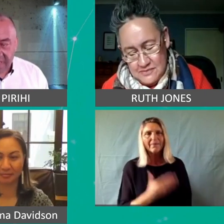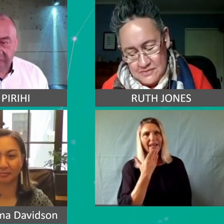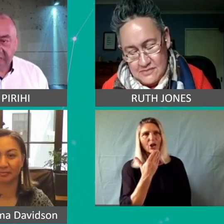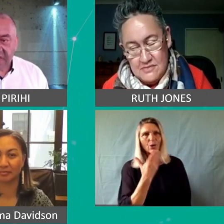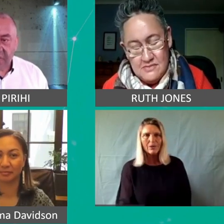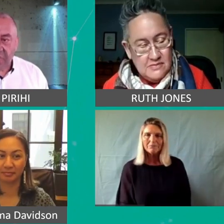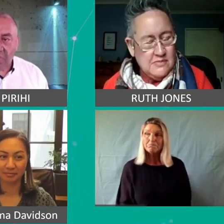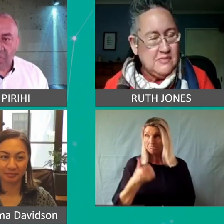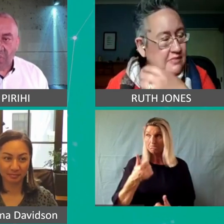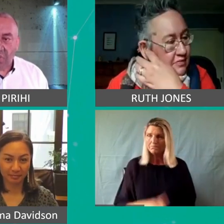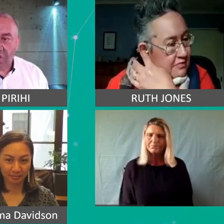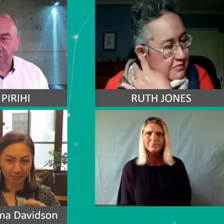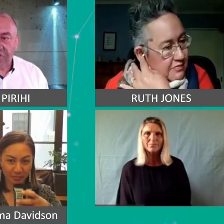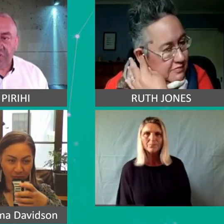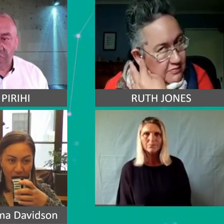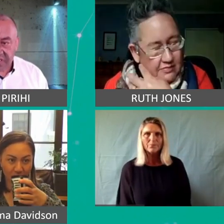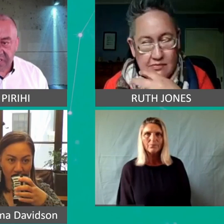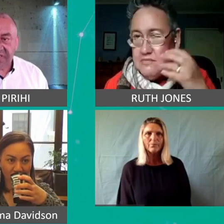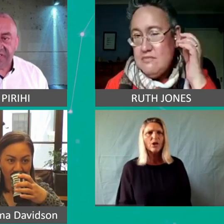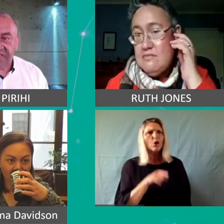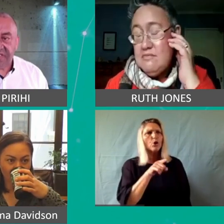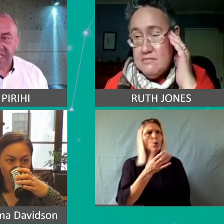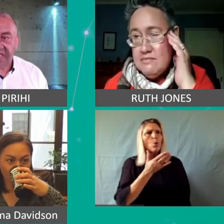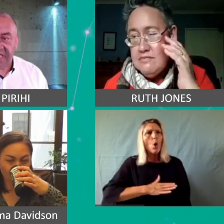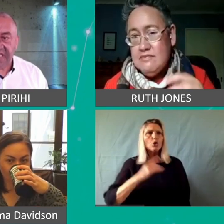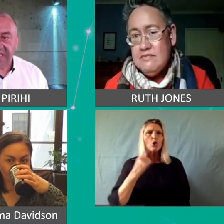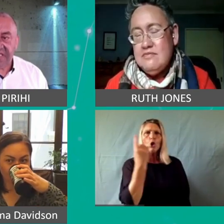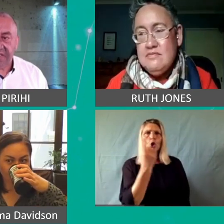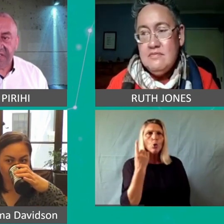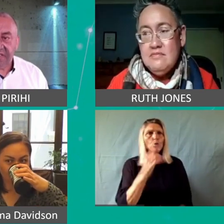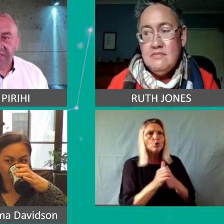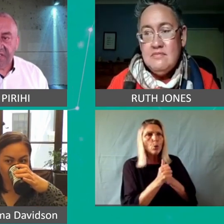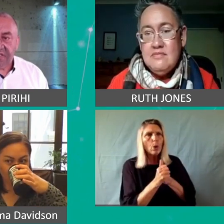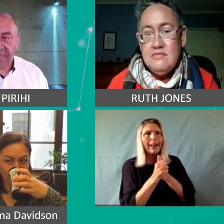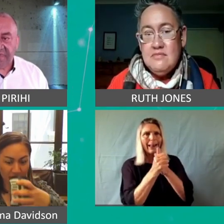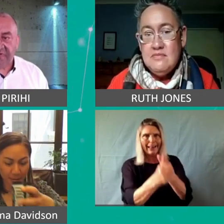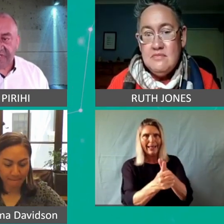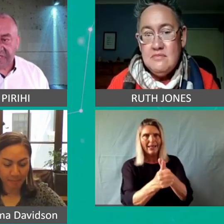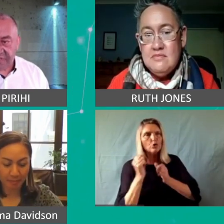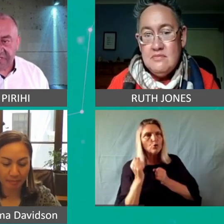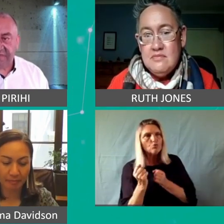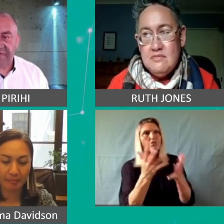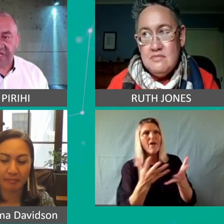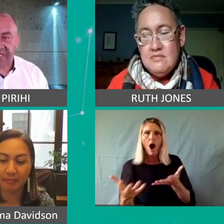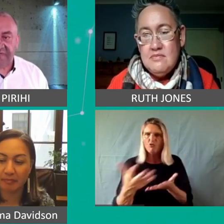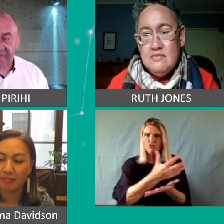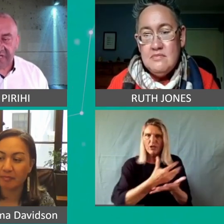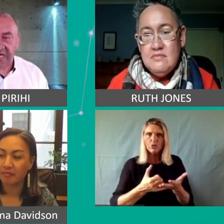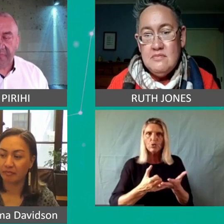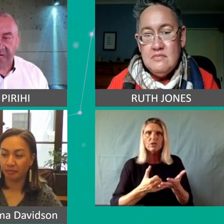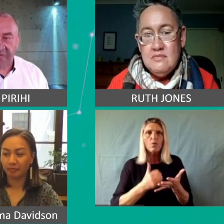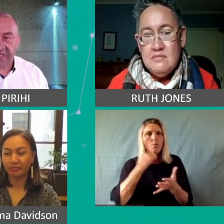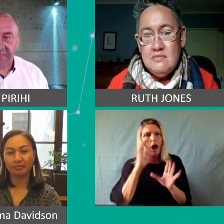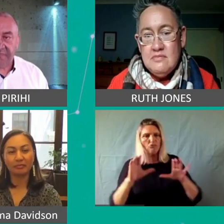pai. So who do you want to take lead to provide resources for Tangata